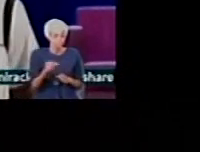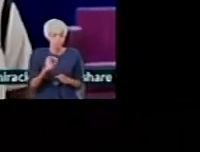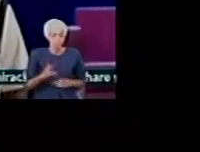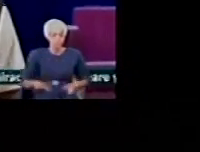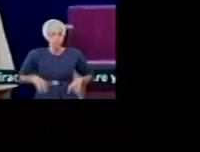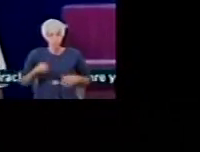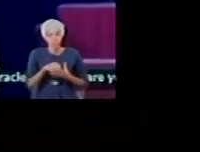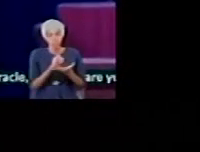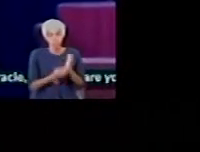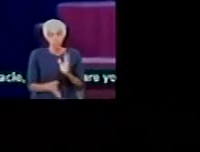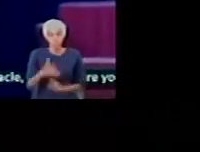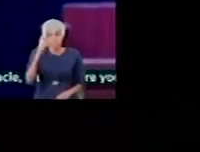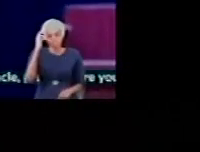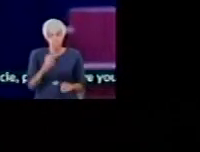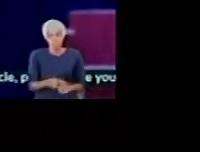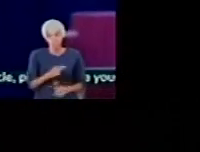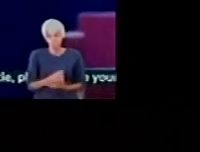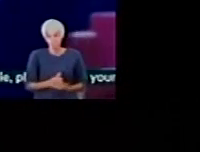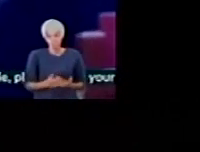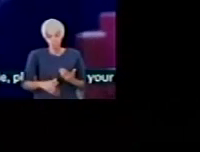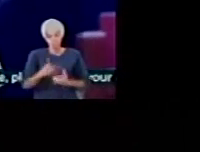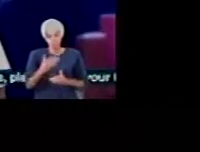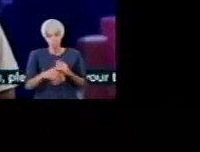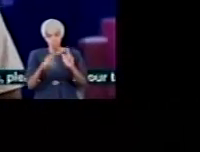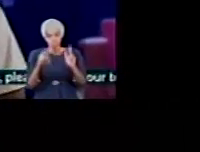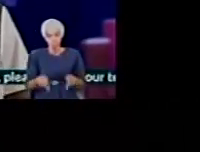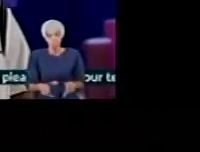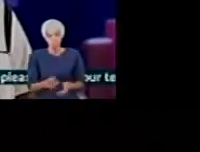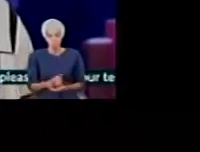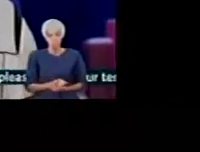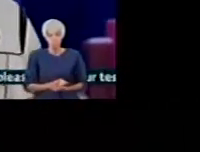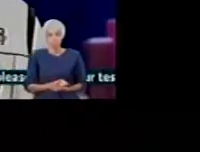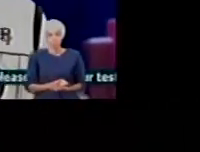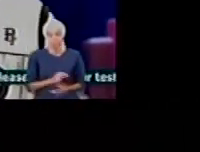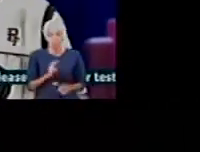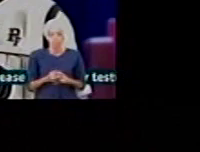My name is Paul Obi. I was invited to this program